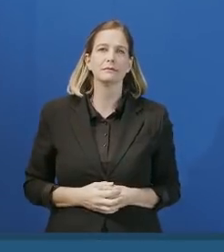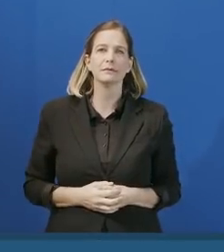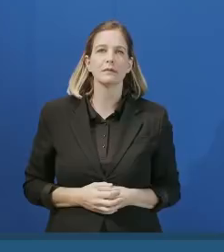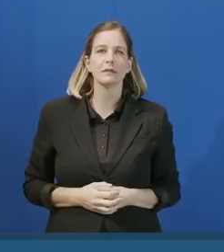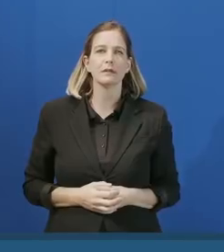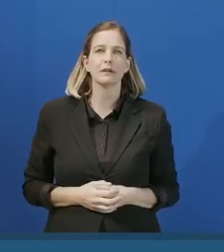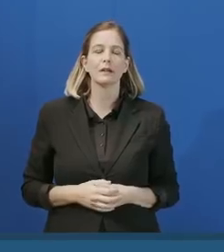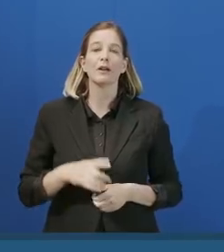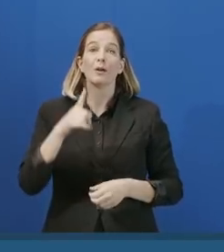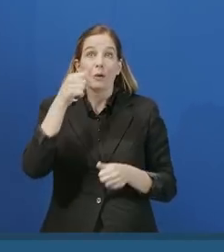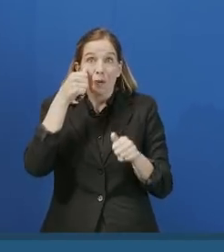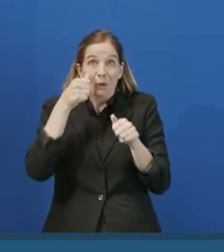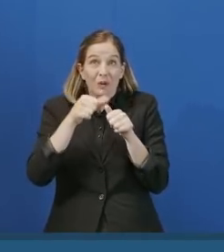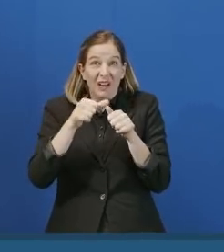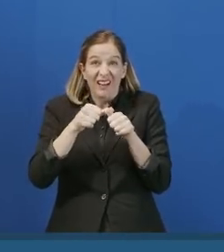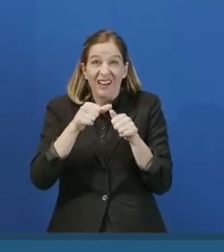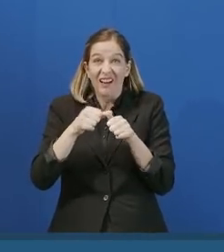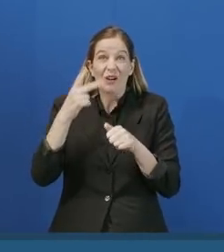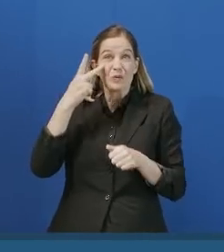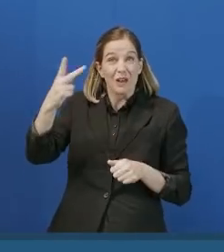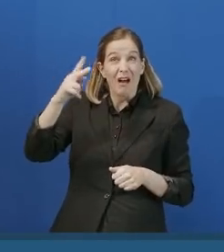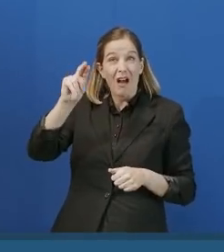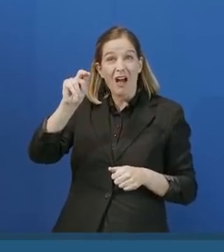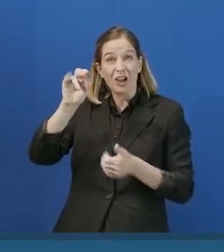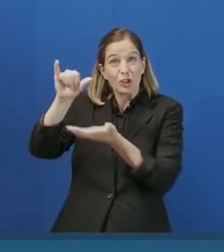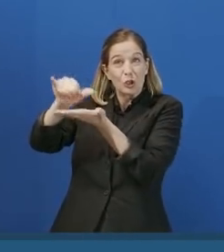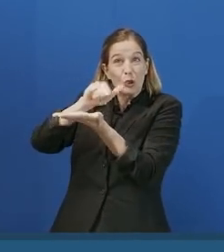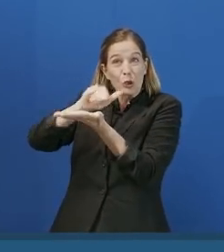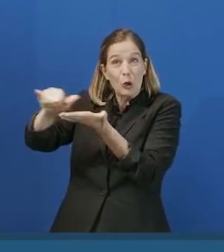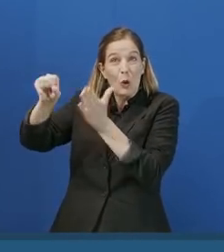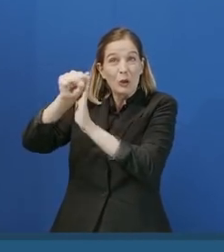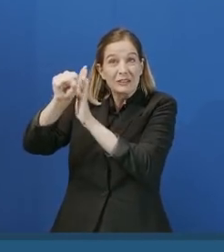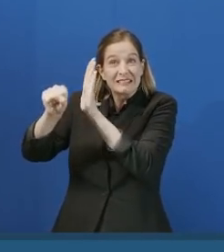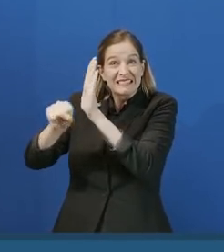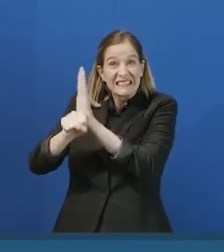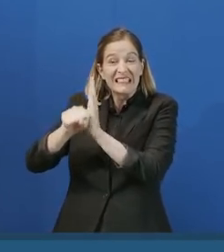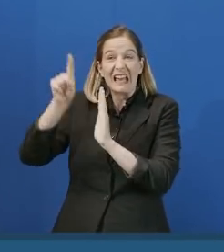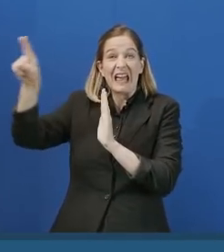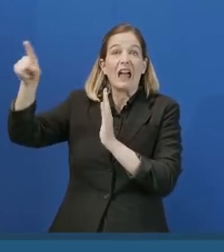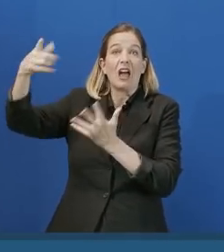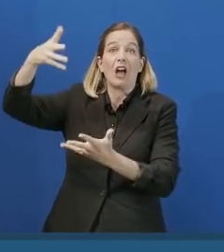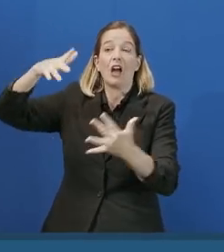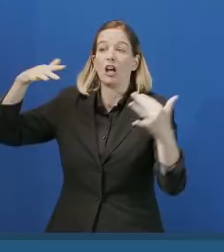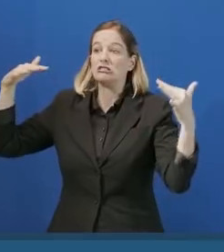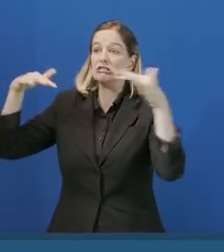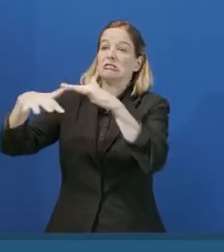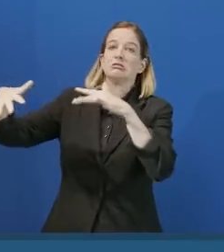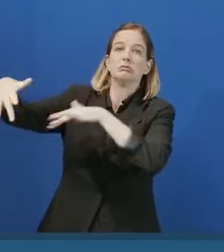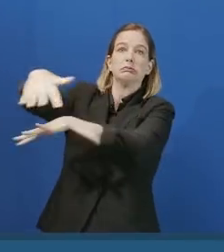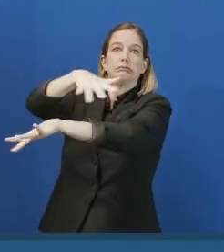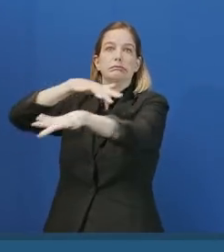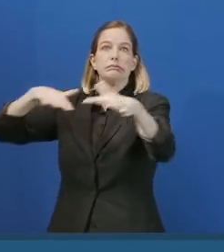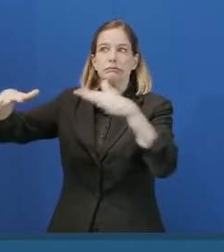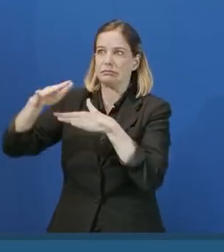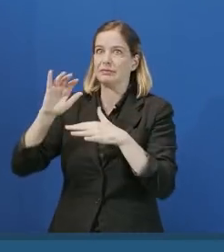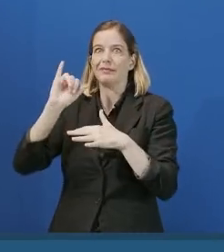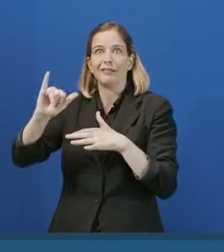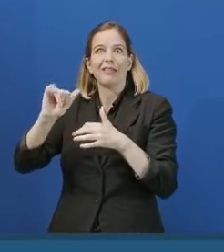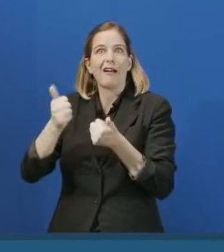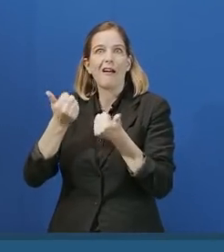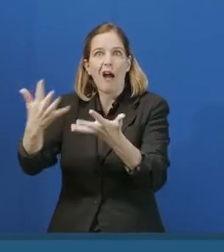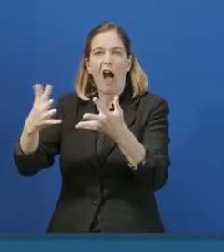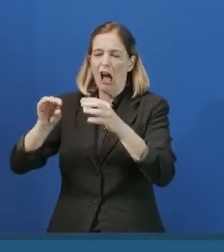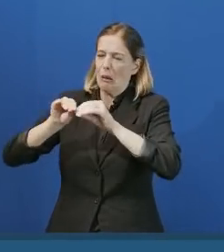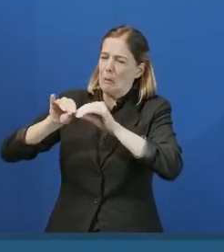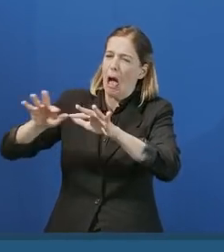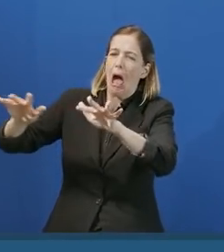COVID-19. That's what we had seen in New York State, in Mardi Gras, in New Orleans, and in some other large cities.